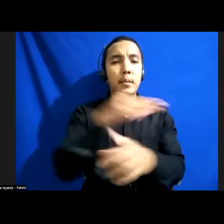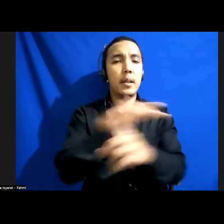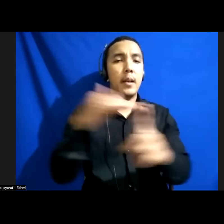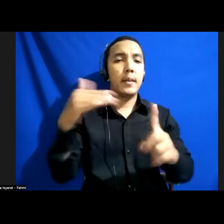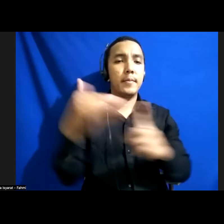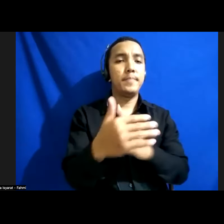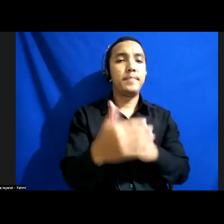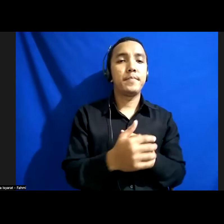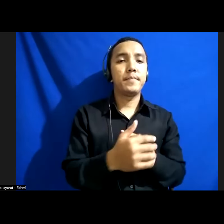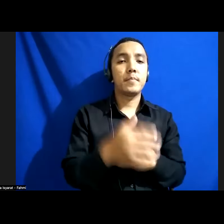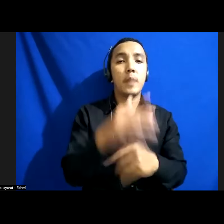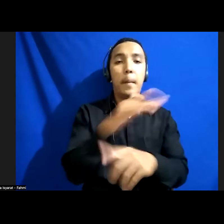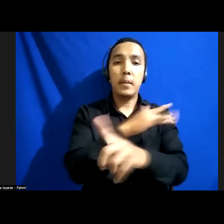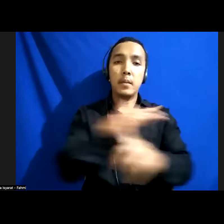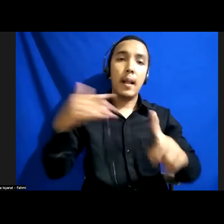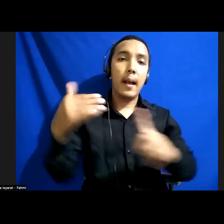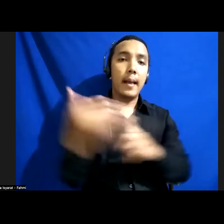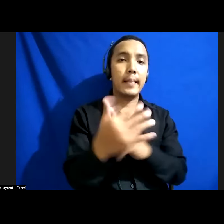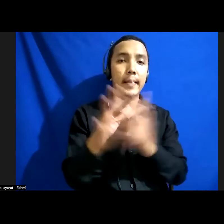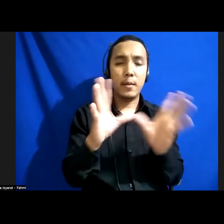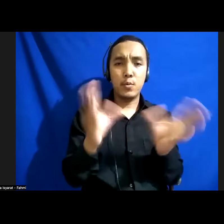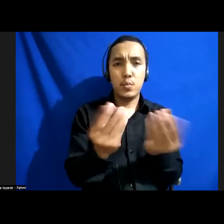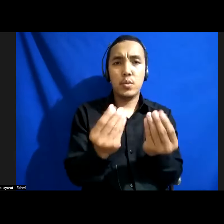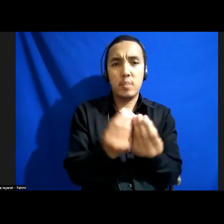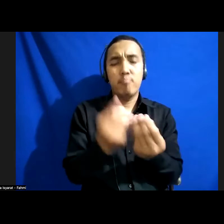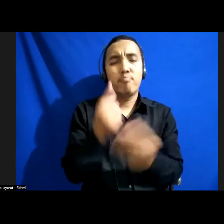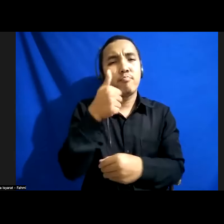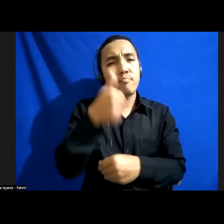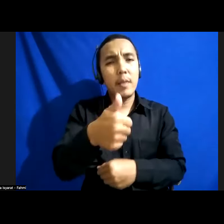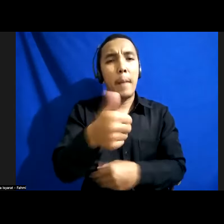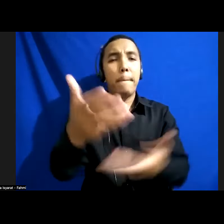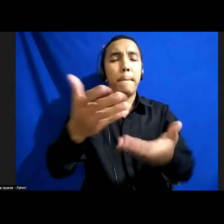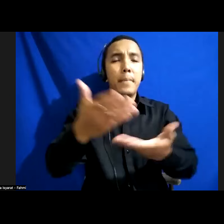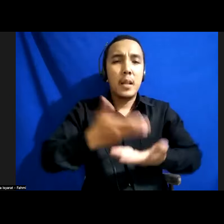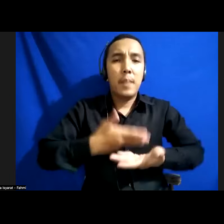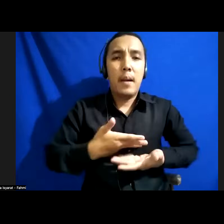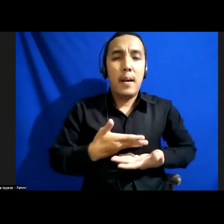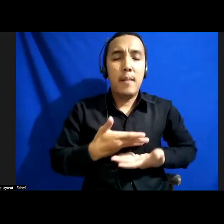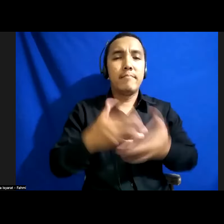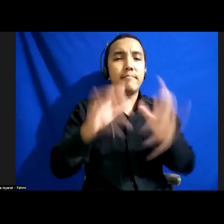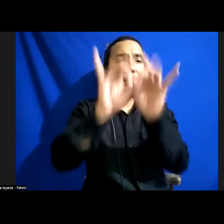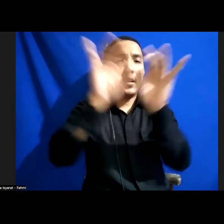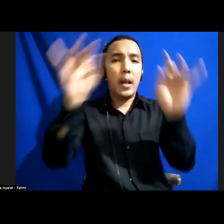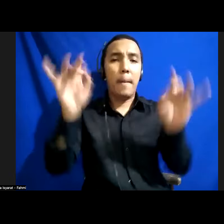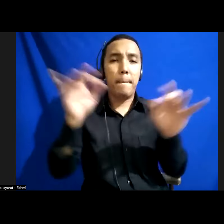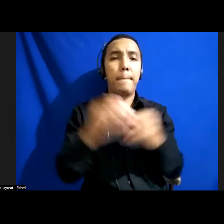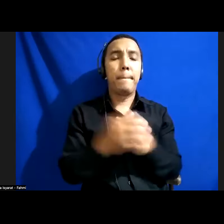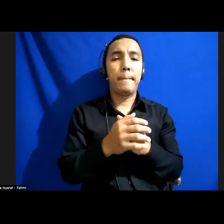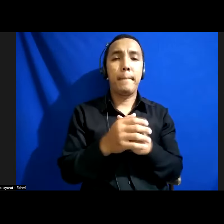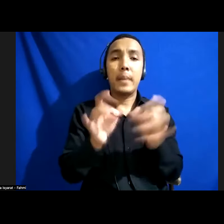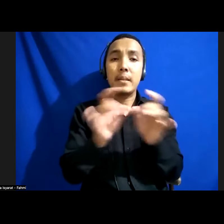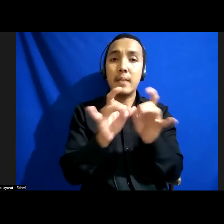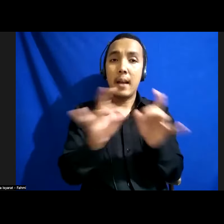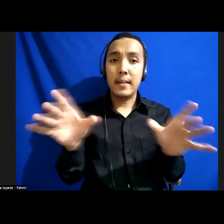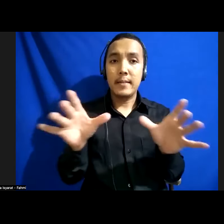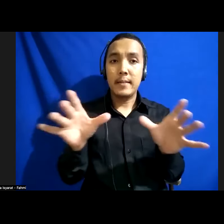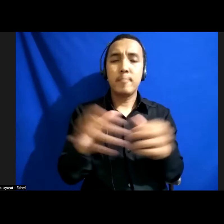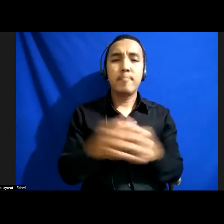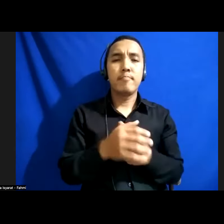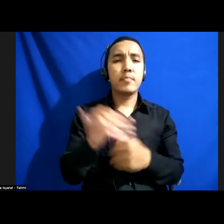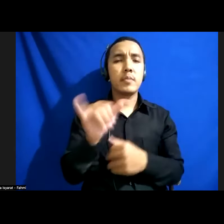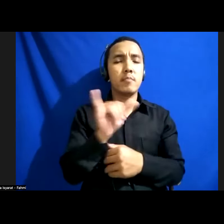inclusive community that are capable of accepting various forms of diversity and differences and accommodate them in the various